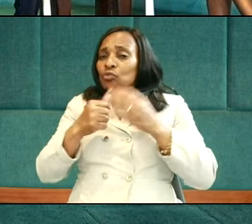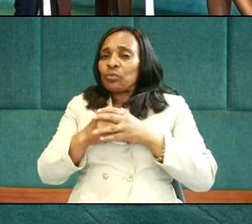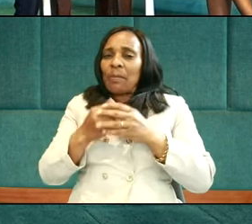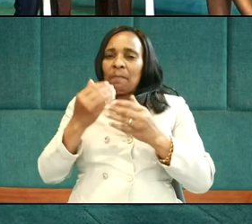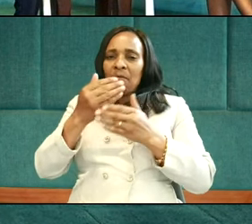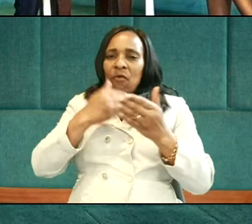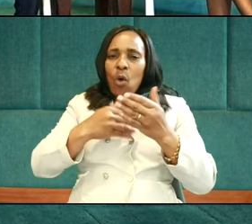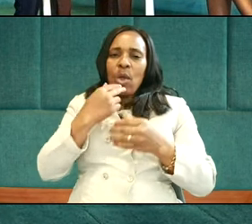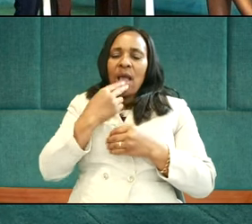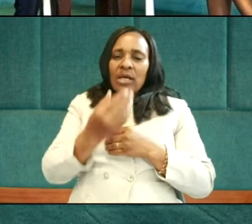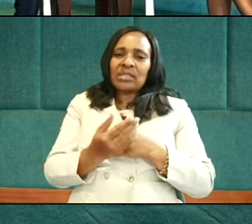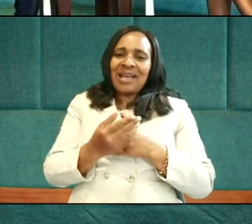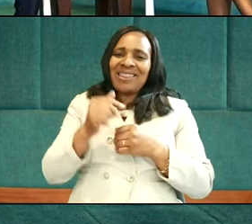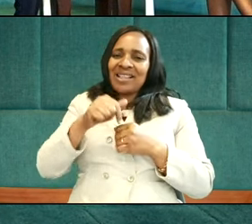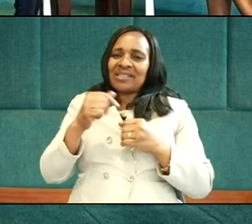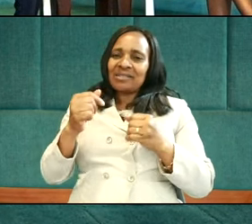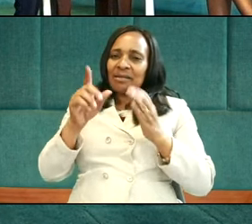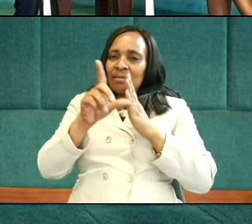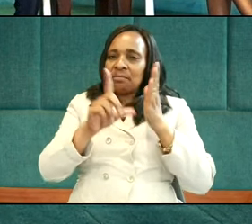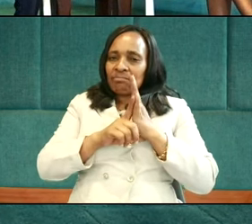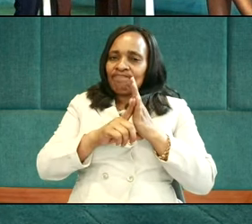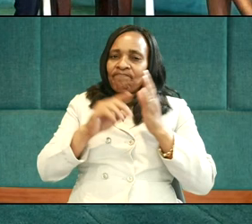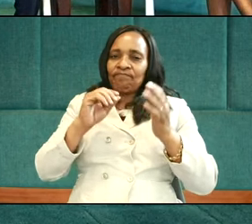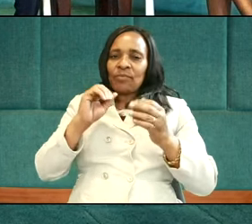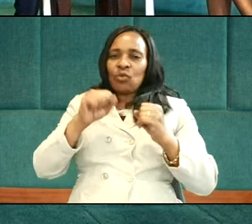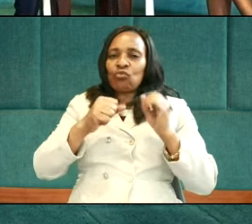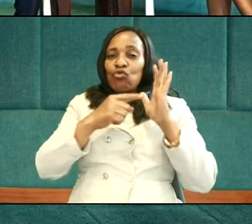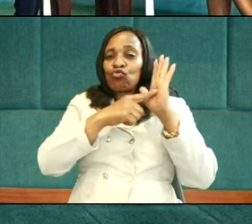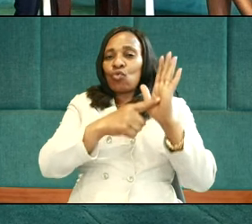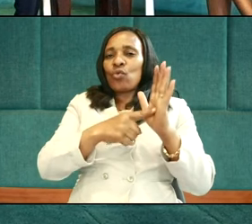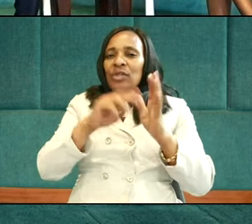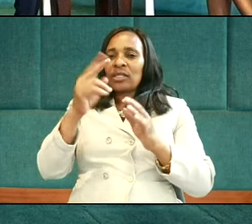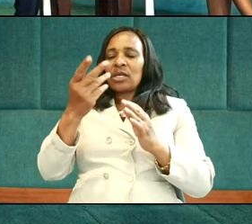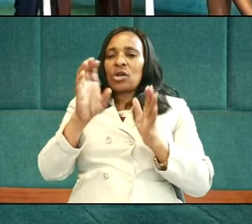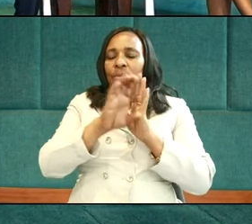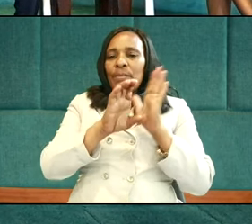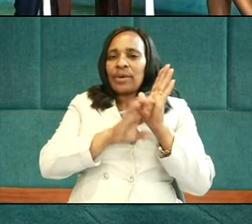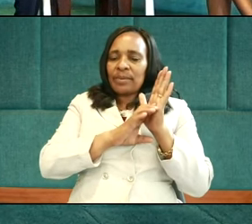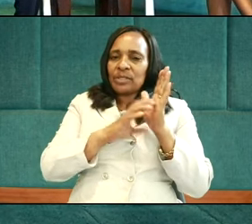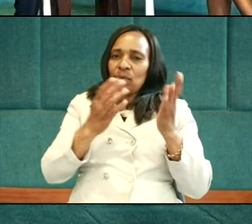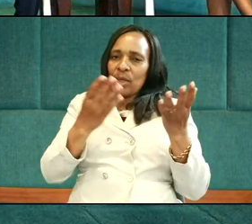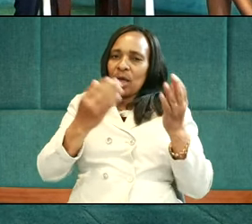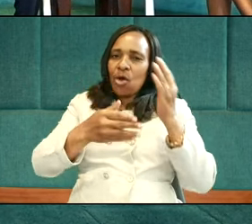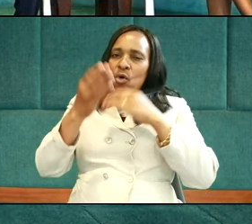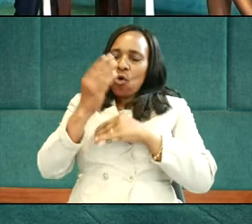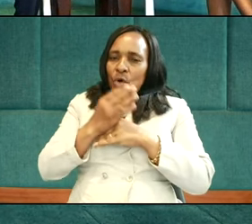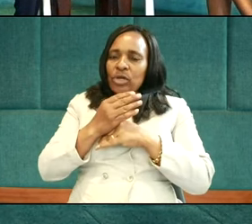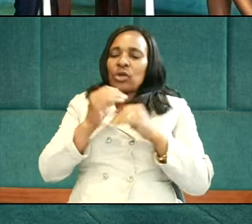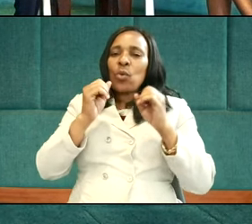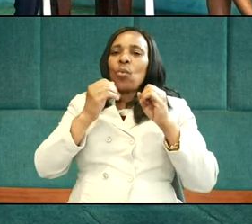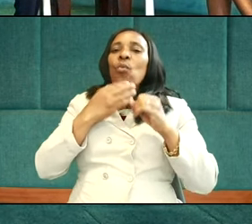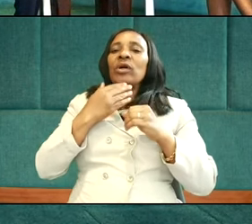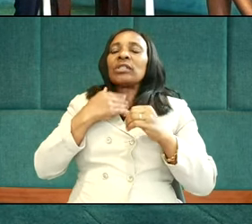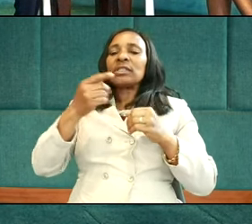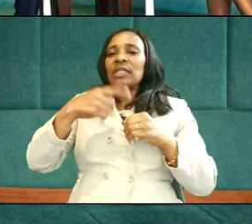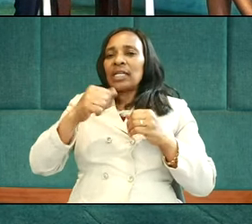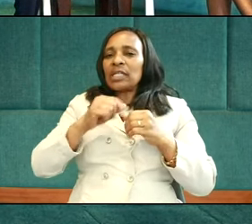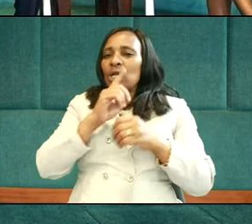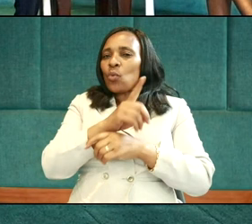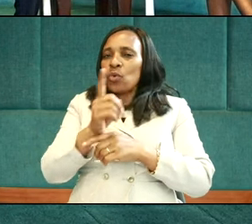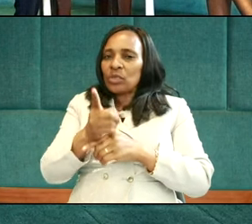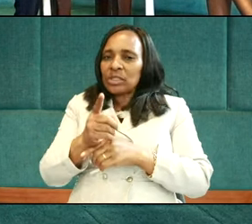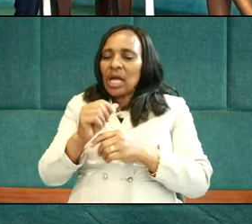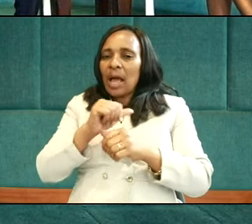question, this lesson will help us reflect on the second commandment, where God explicitly warns us against